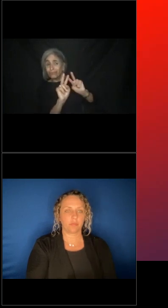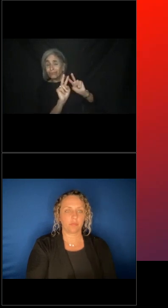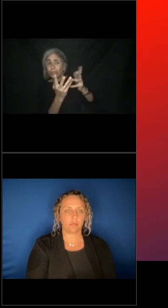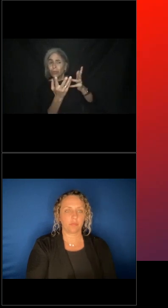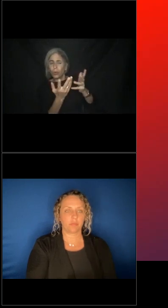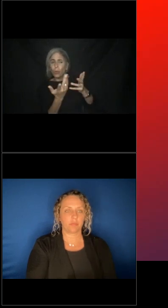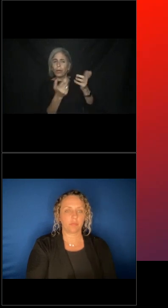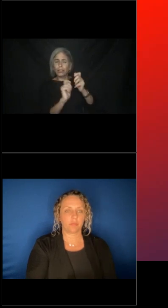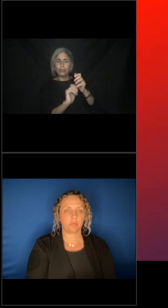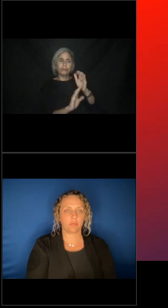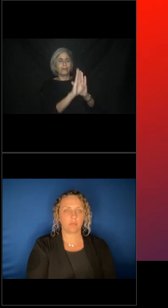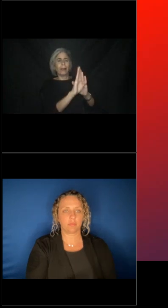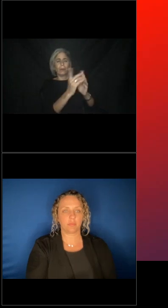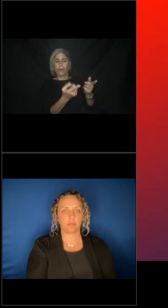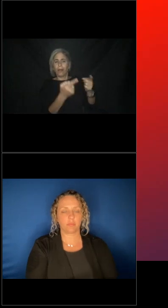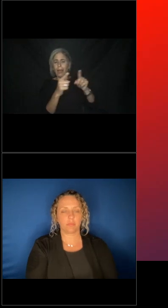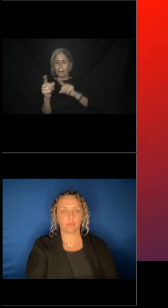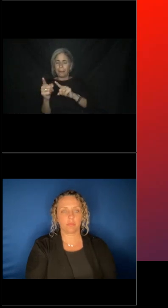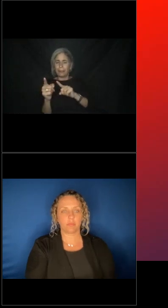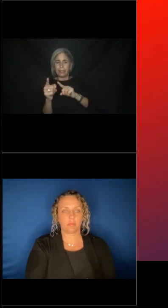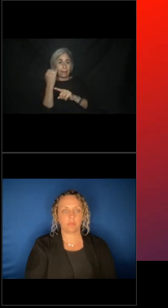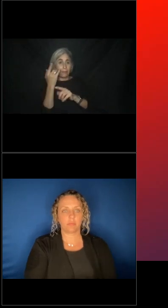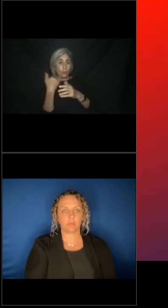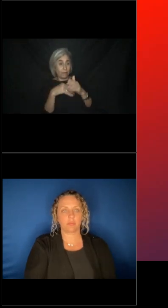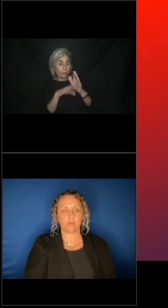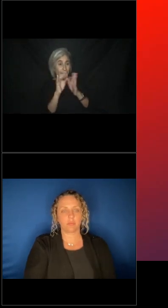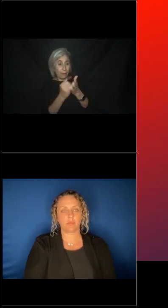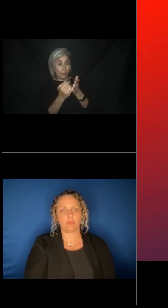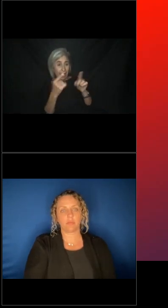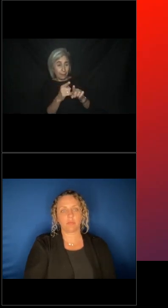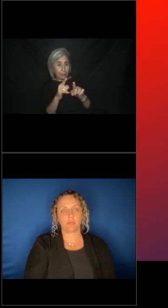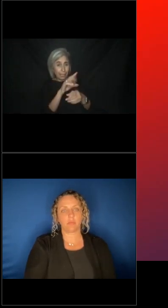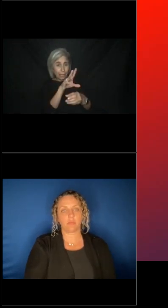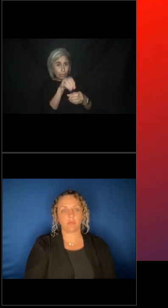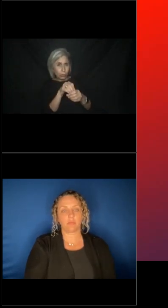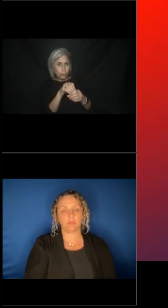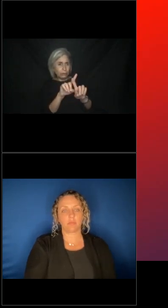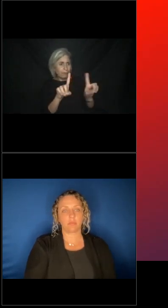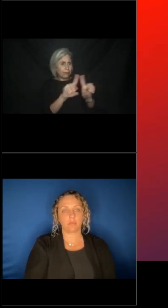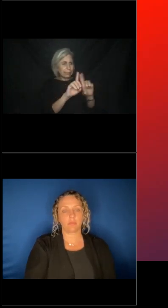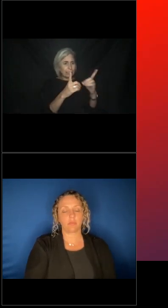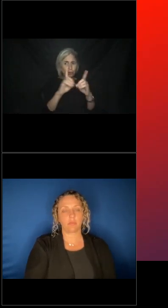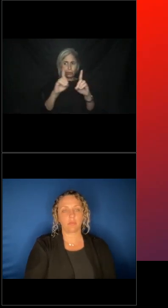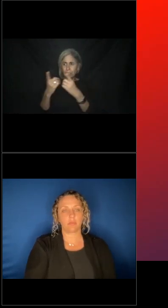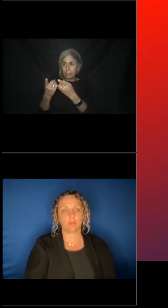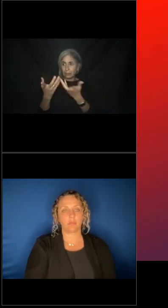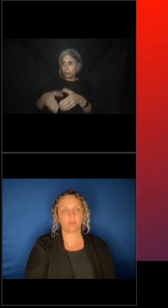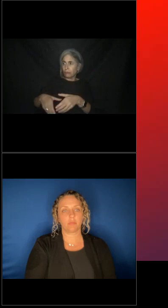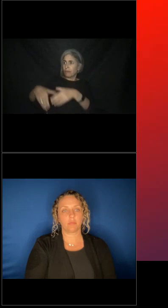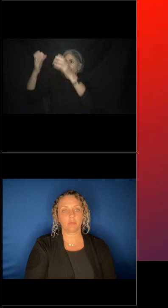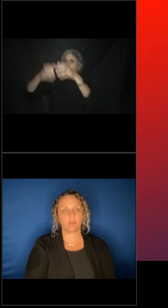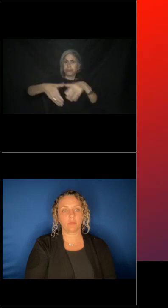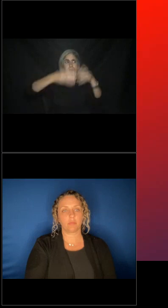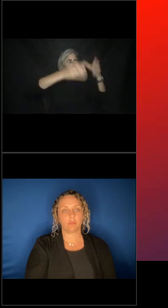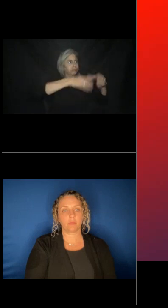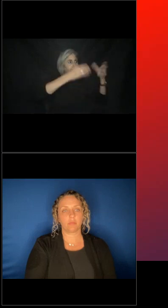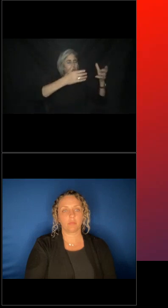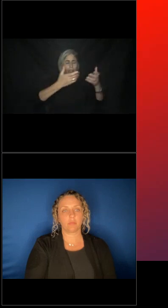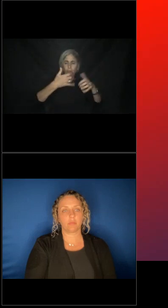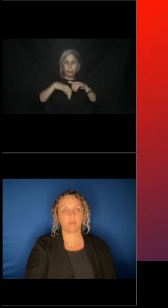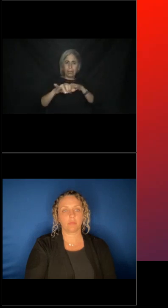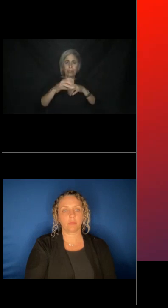to occur. If you have developments that occur equally in all 4 of your districts, you can have a lot of development and yet still remain